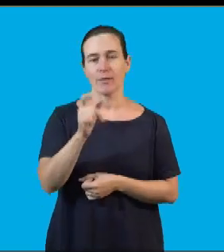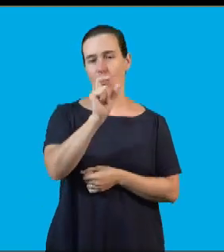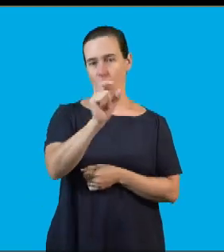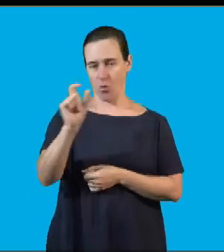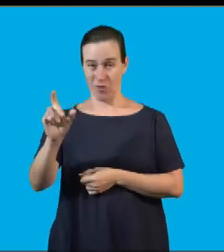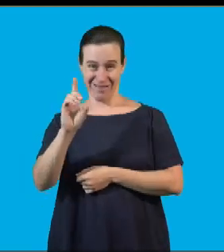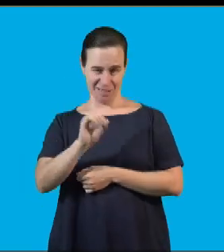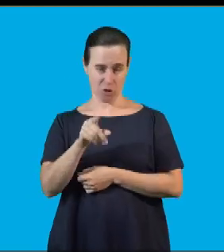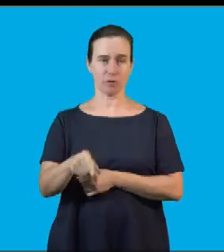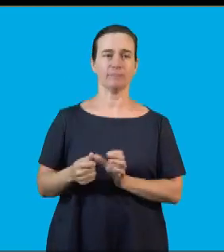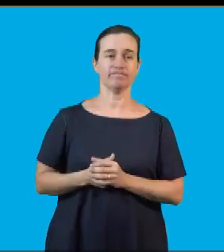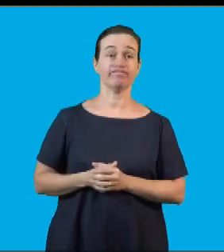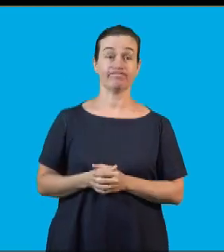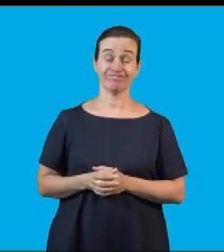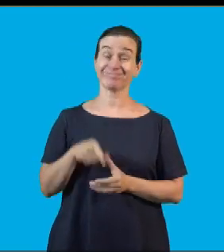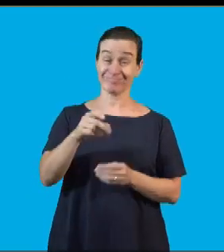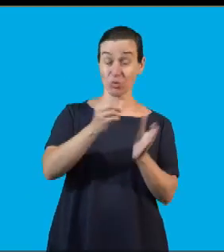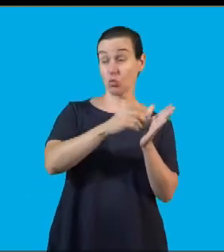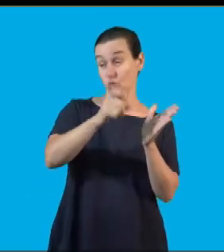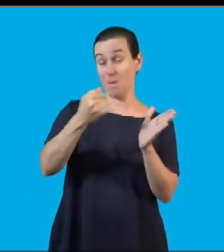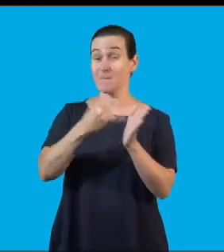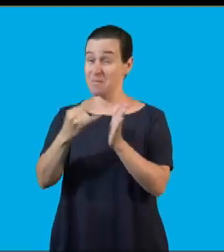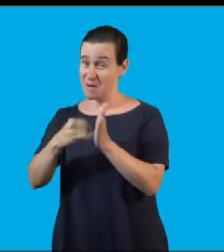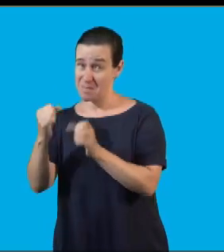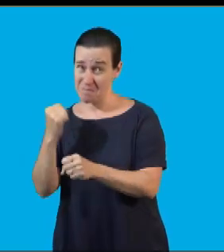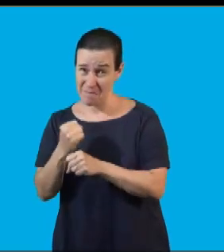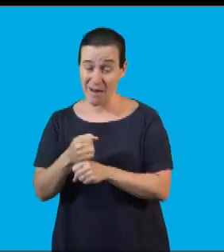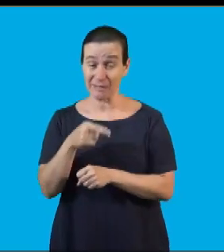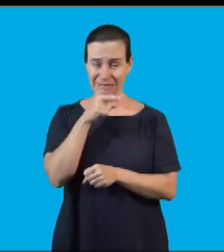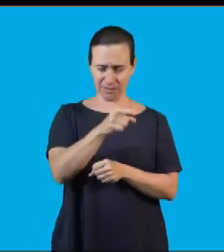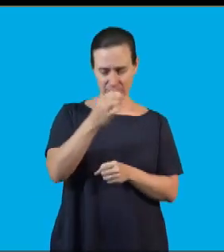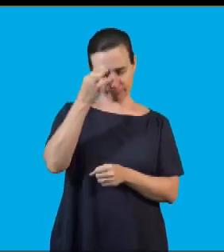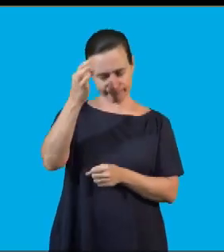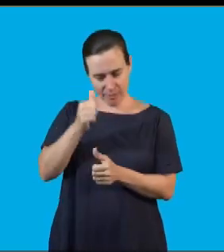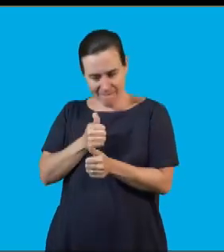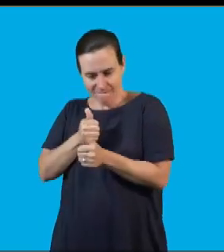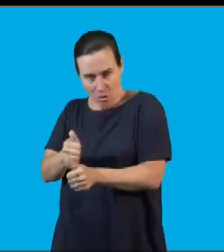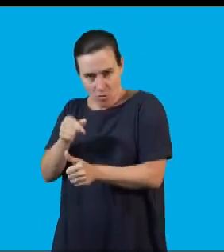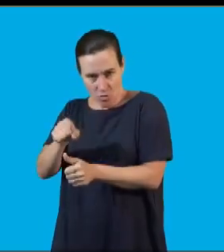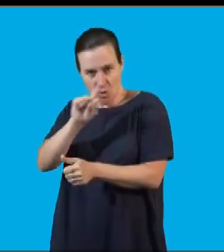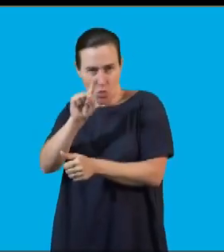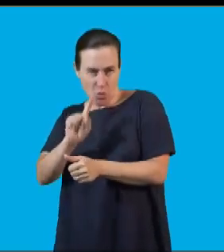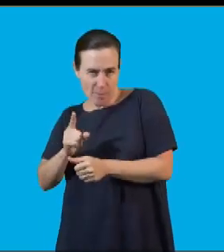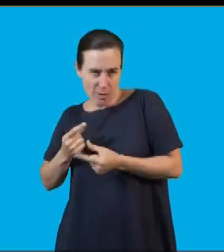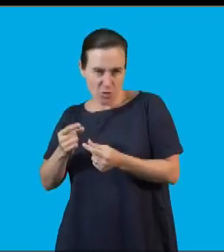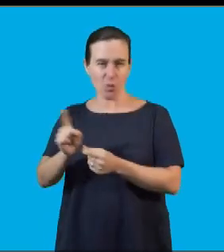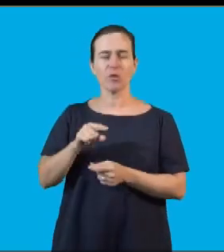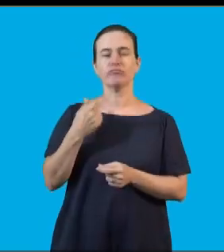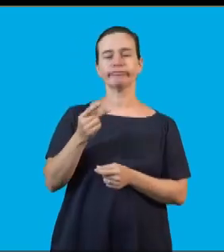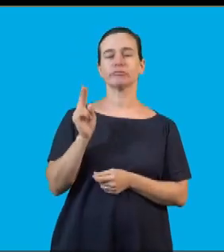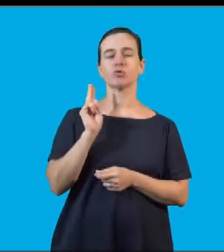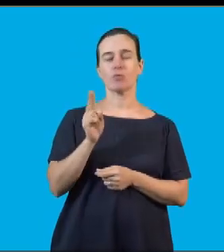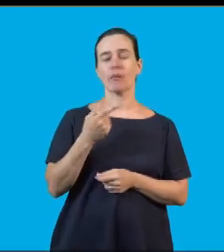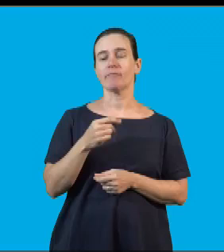Common content errors include the following: not following each question's requirements precisely, giving